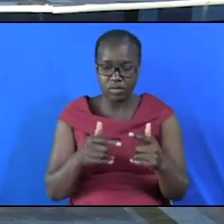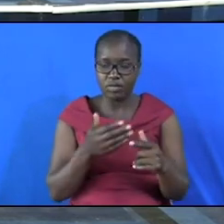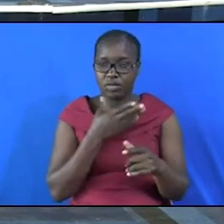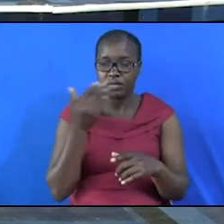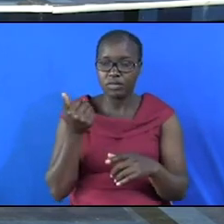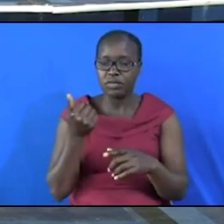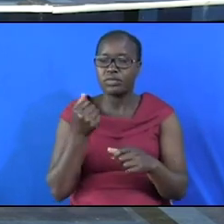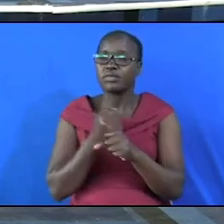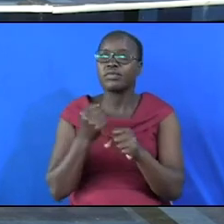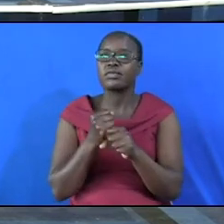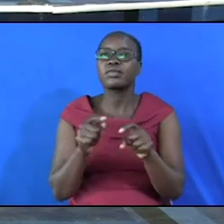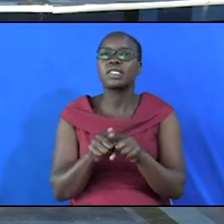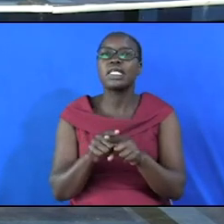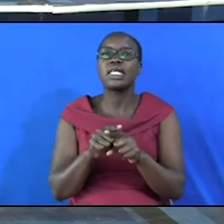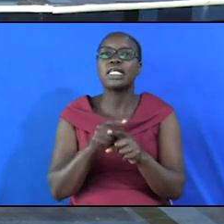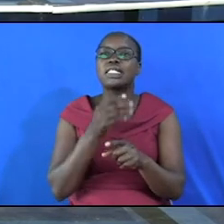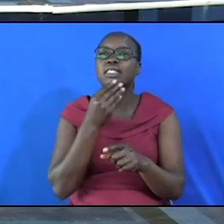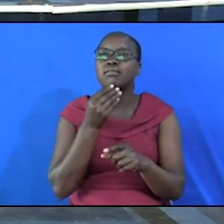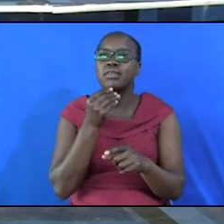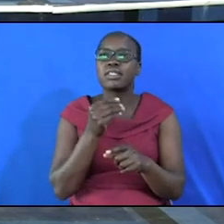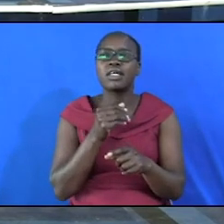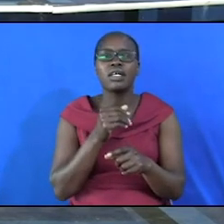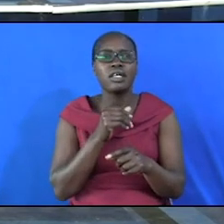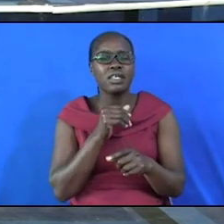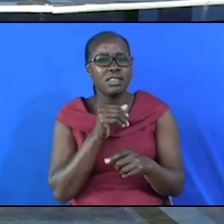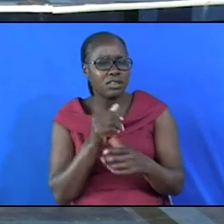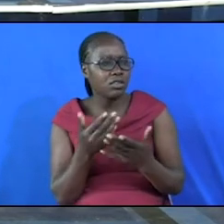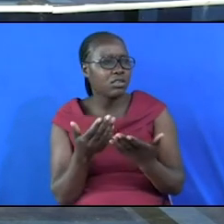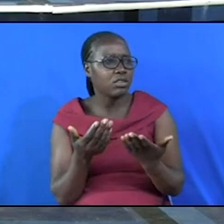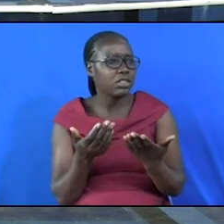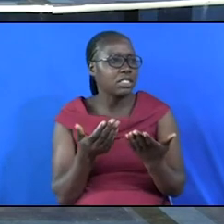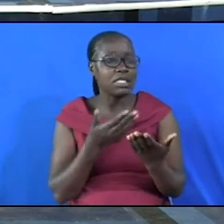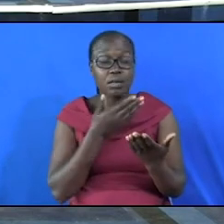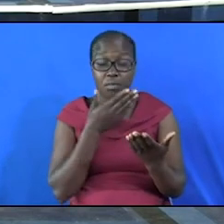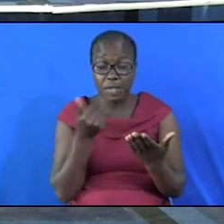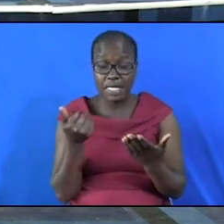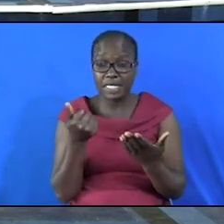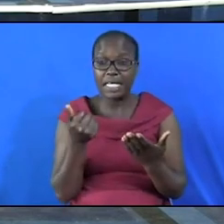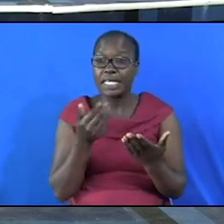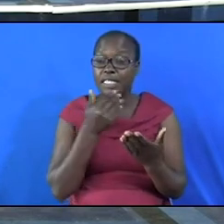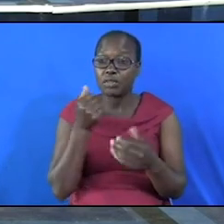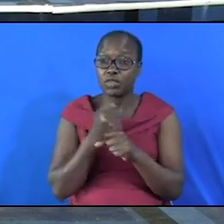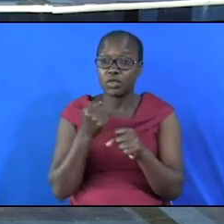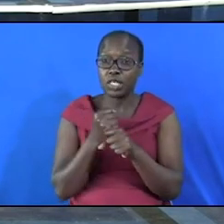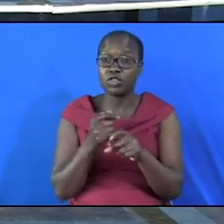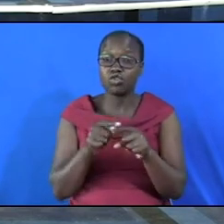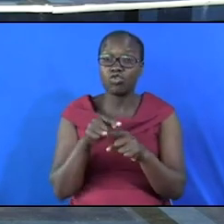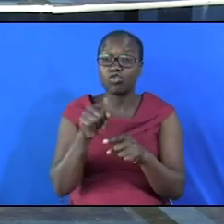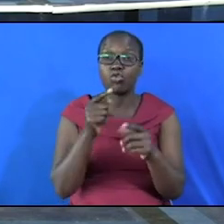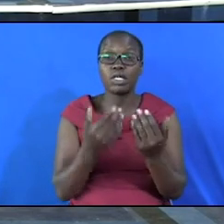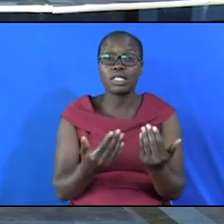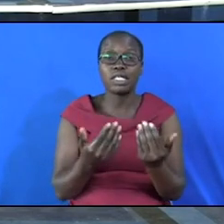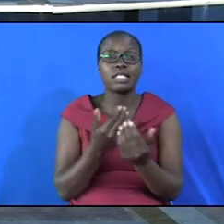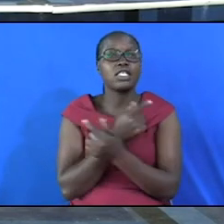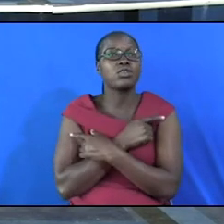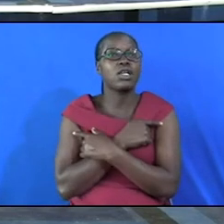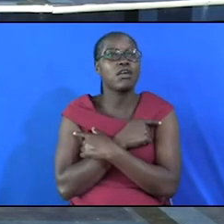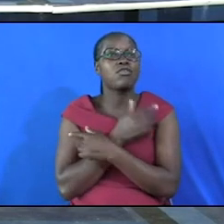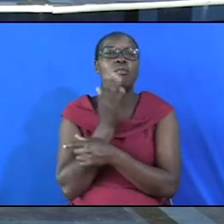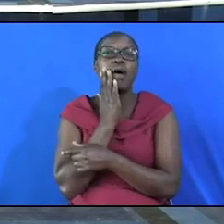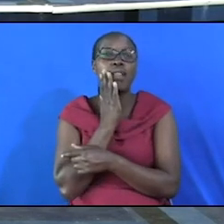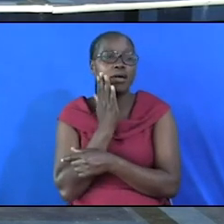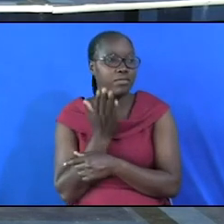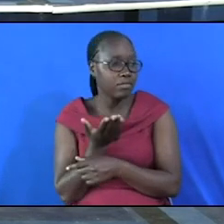a father is not pointing them to Christ. That is the best of the best. The best you can do to your child is to love their mother.